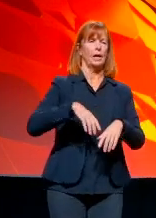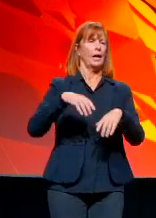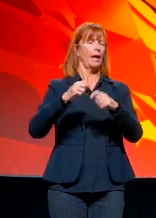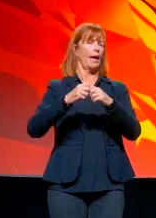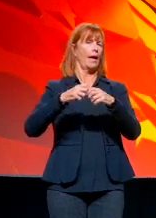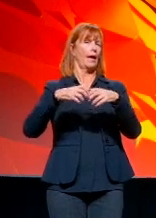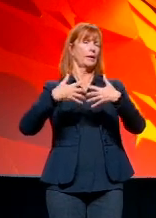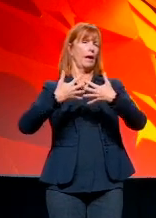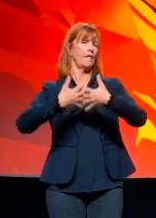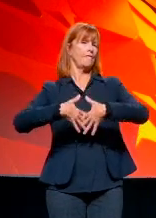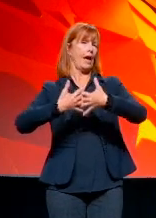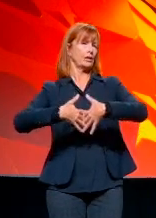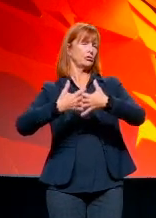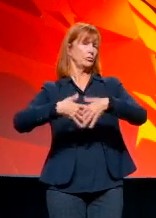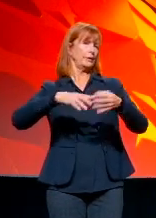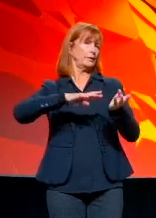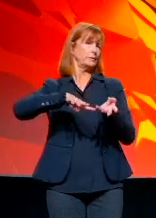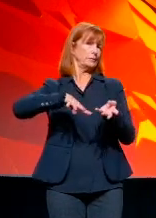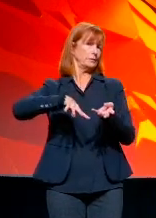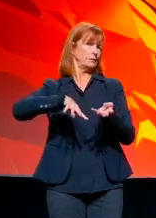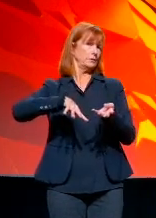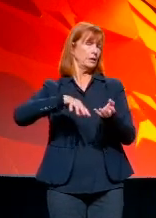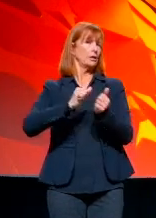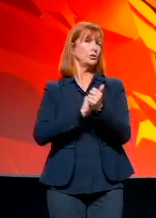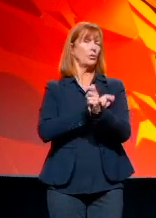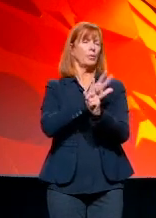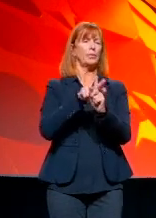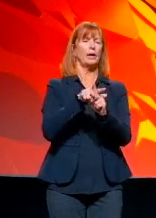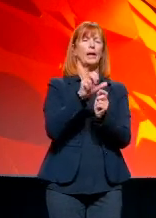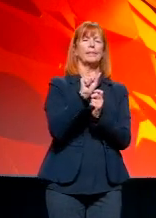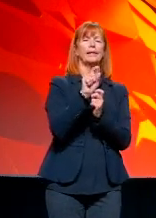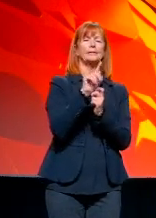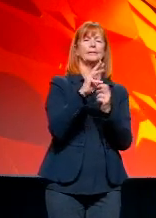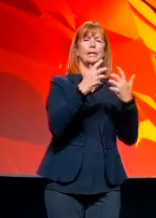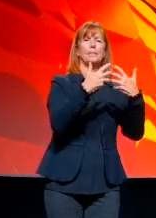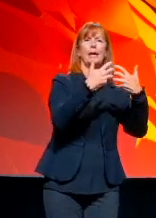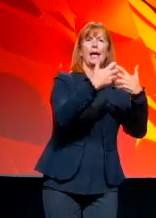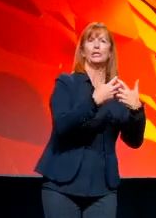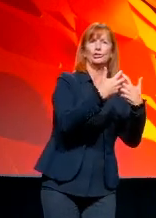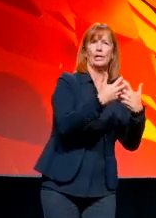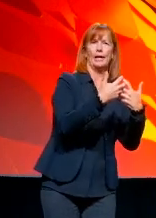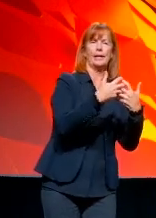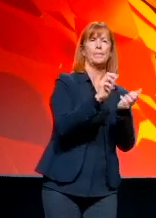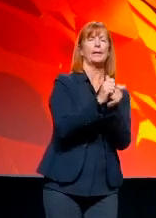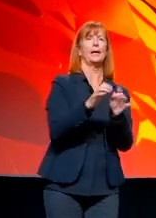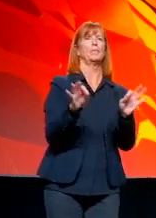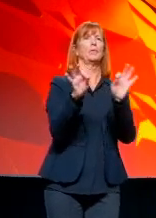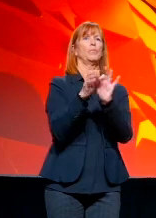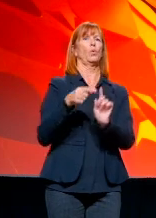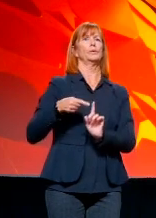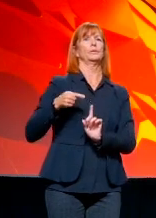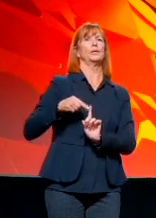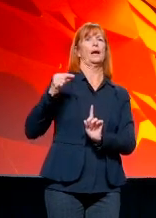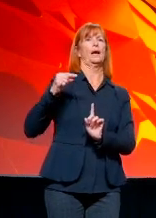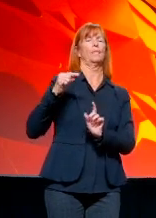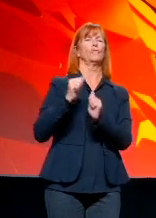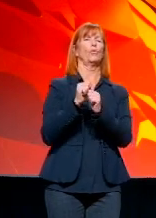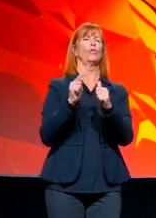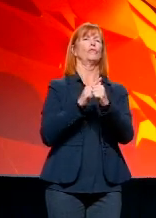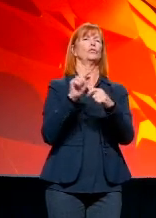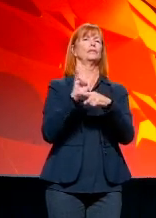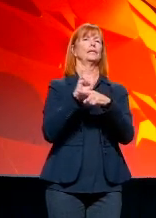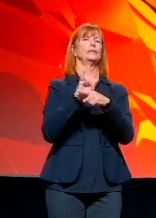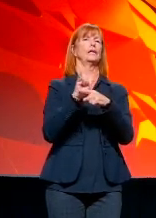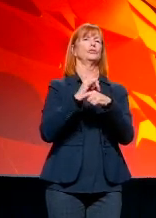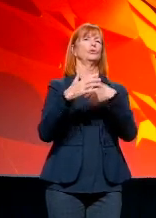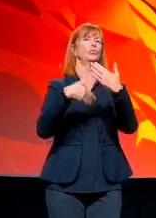widespread deployment of steam engine become the hallmark moments for the first industrial revolution.